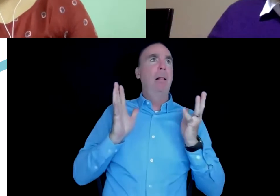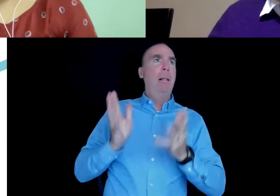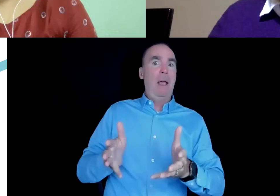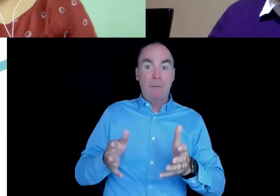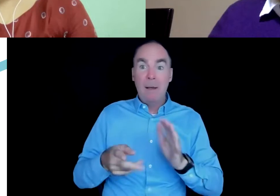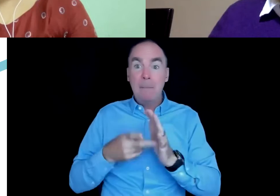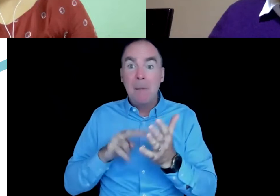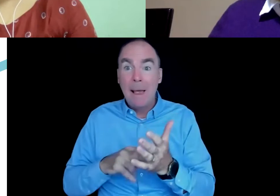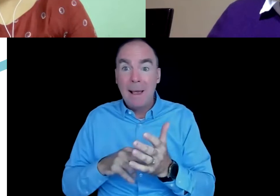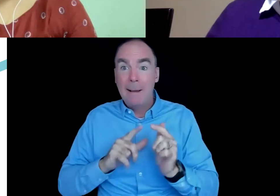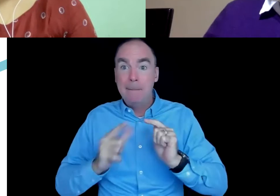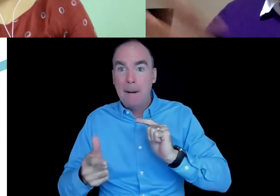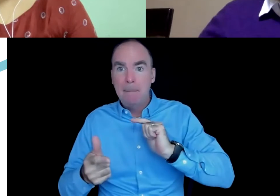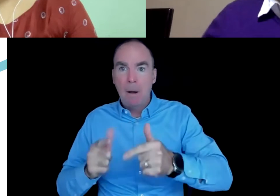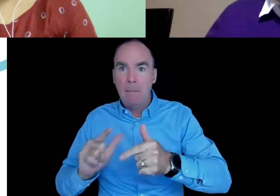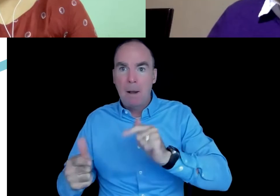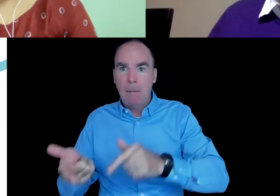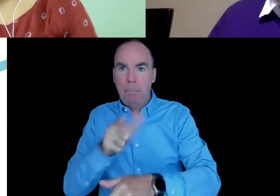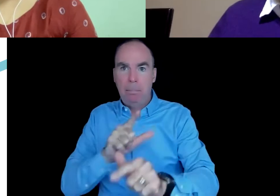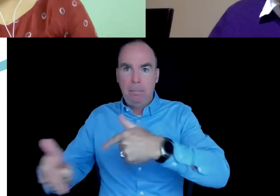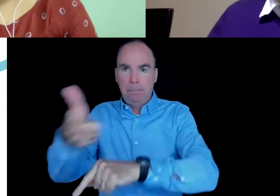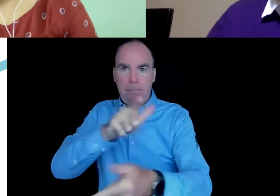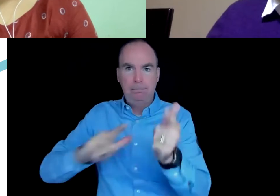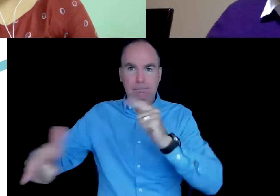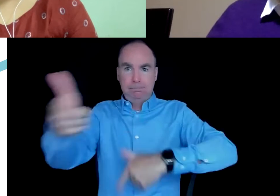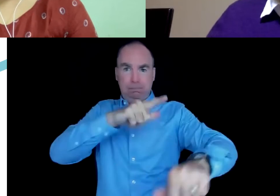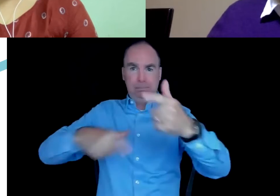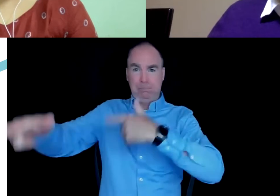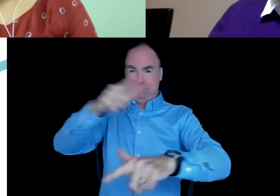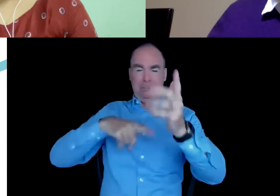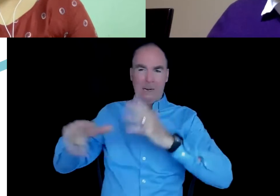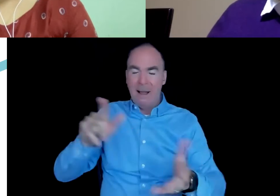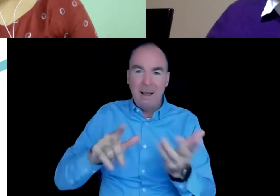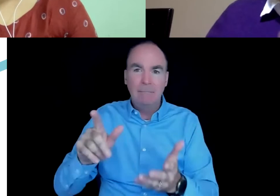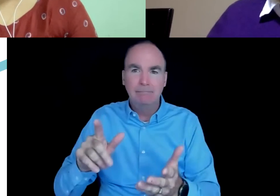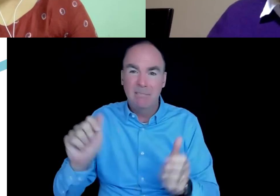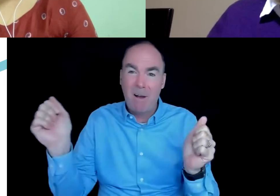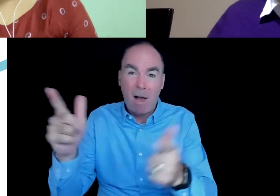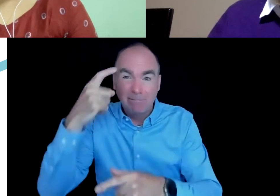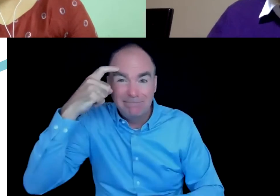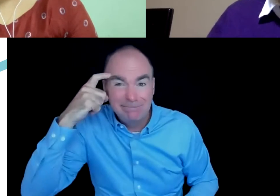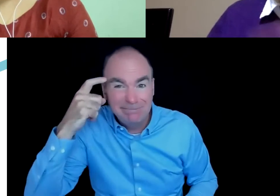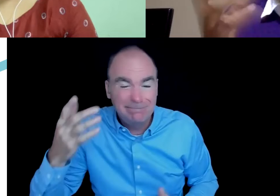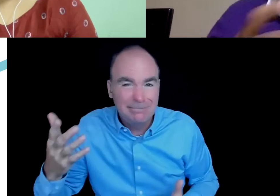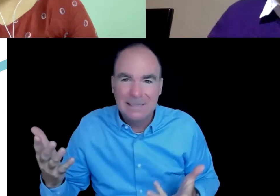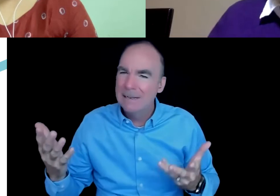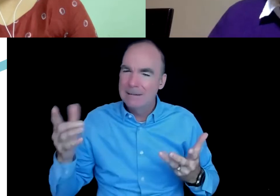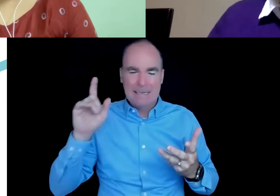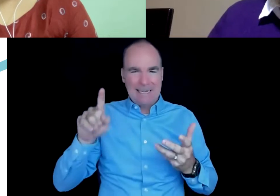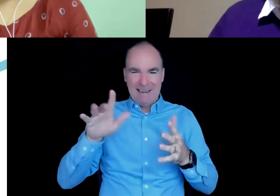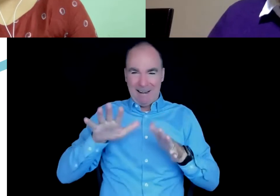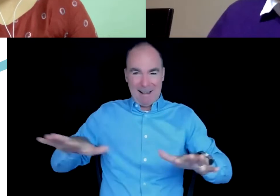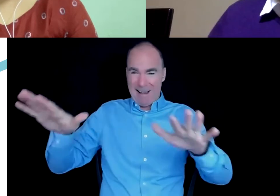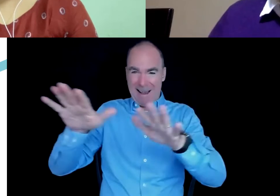it's a puzzle. All parts have to work together. If one part does not work, there's a crack, there is a space, something is gonna